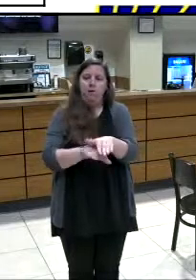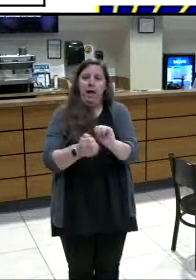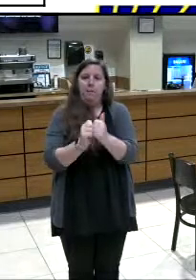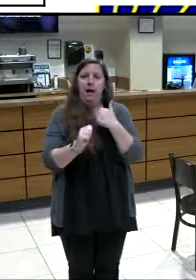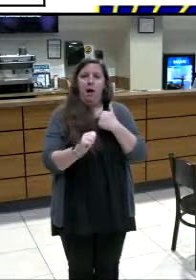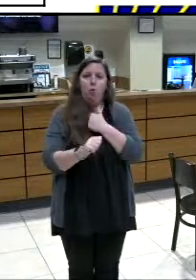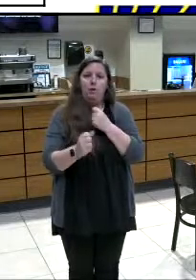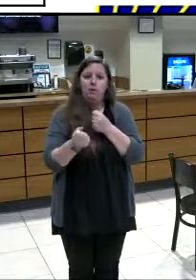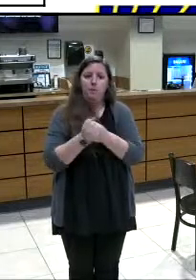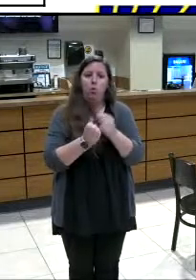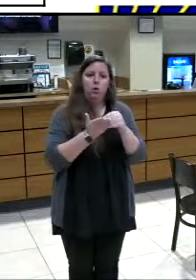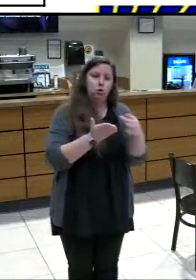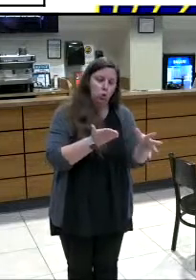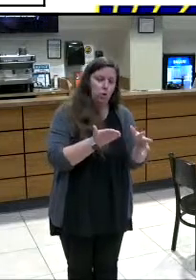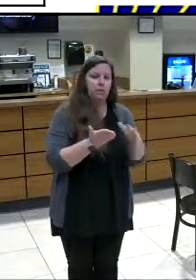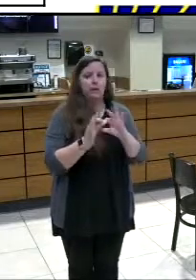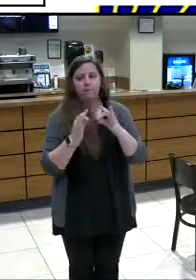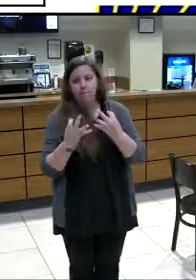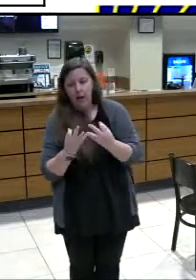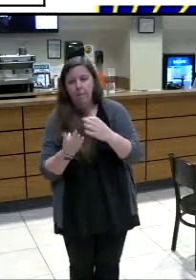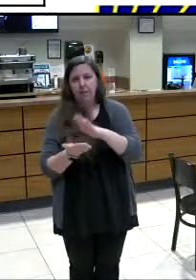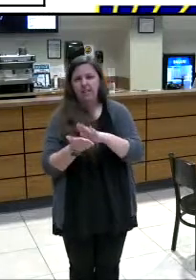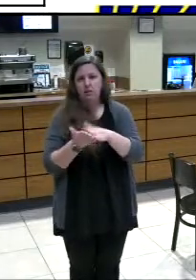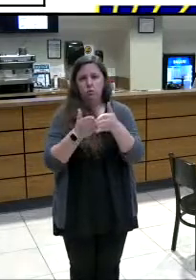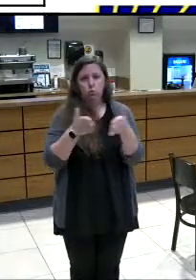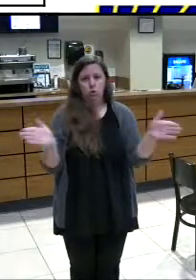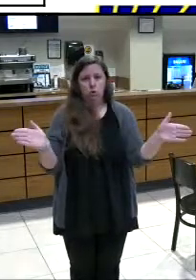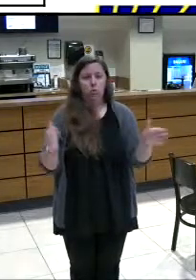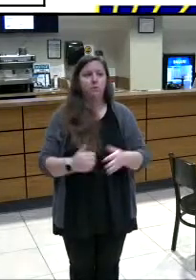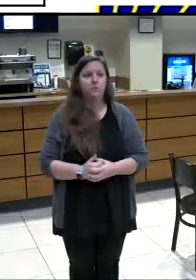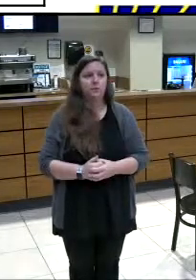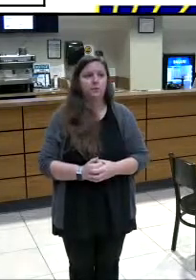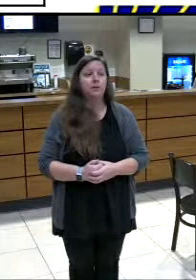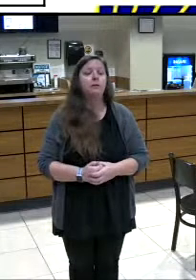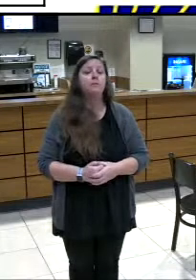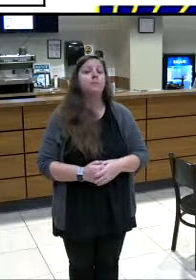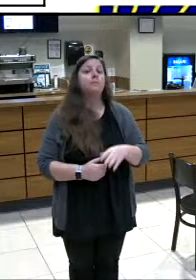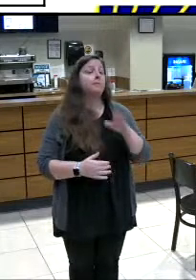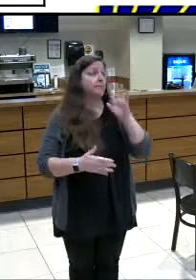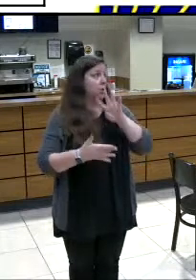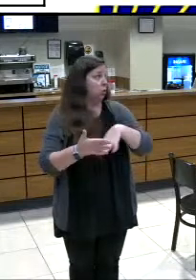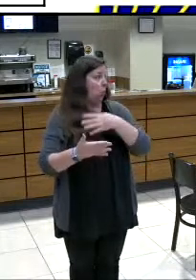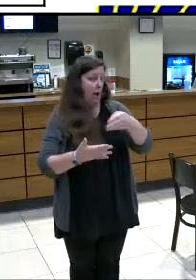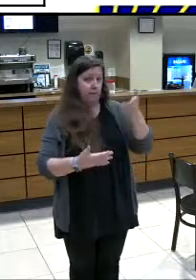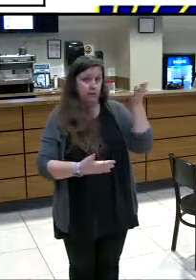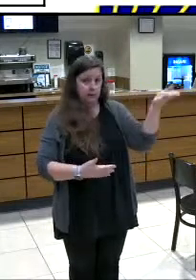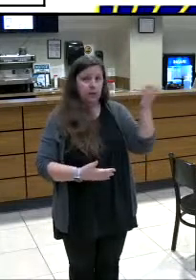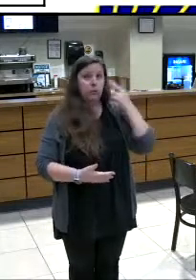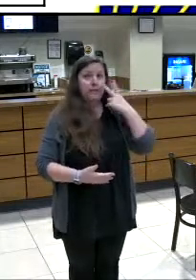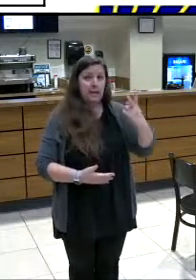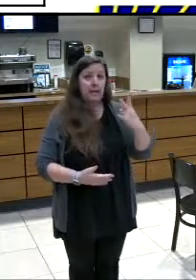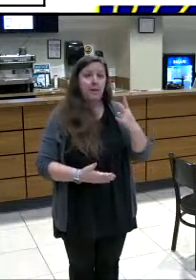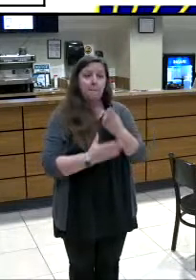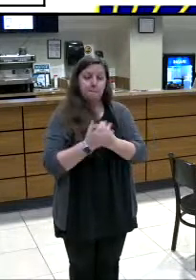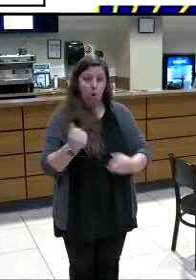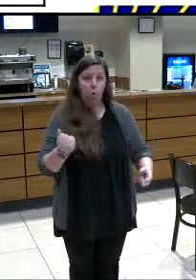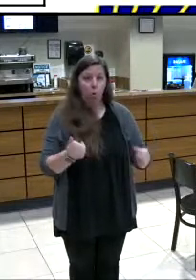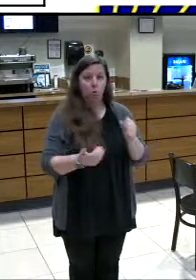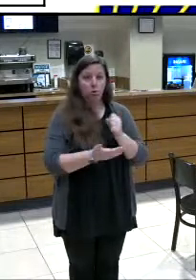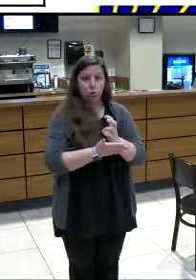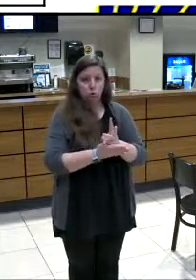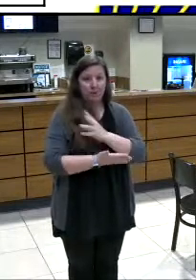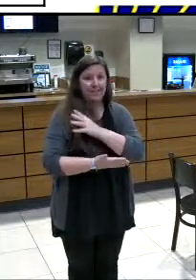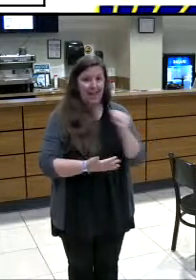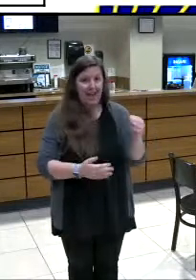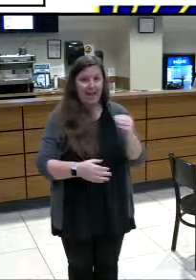families, and the school as a whole. Here in this graph, you'll see that both the social workers and the school